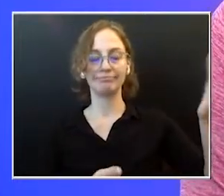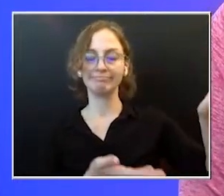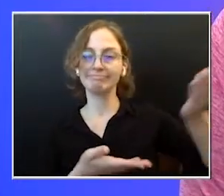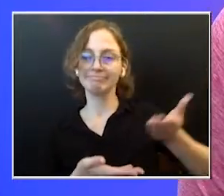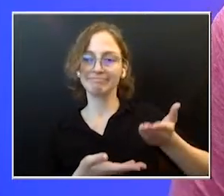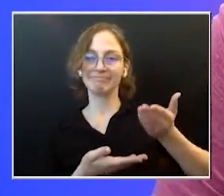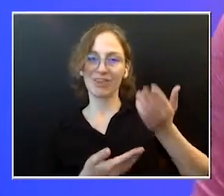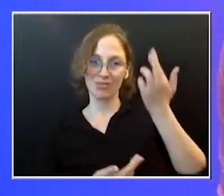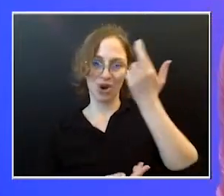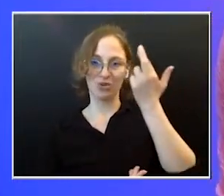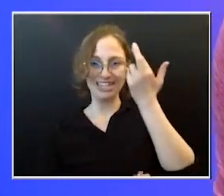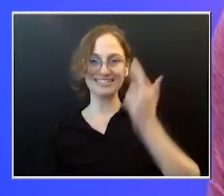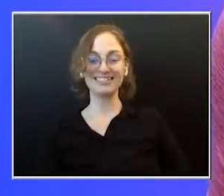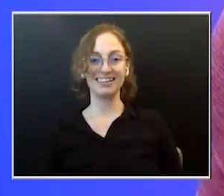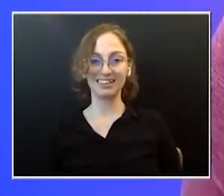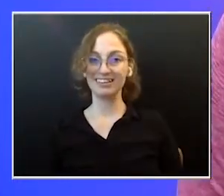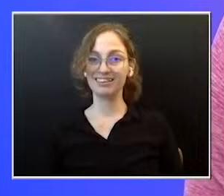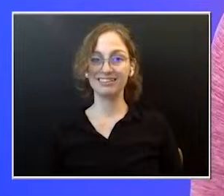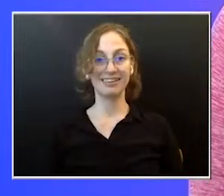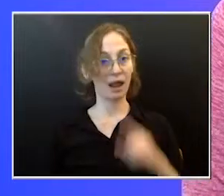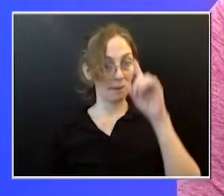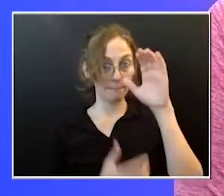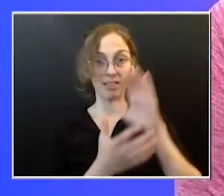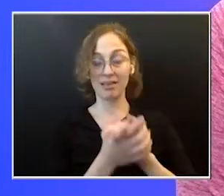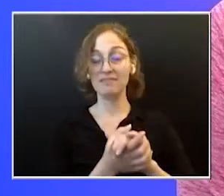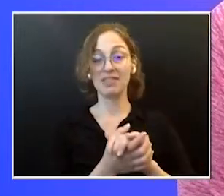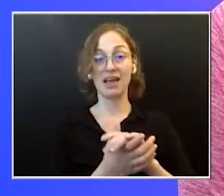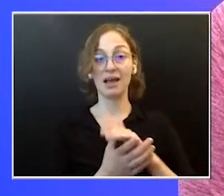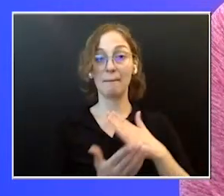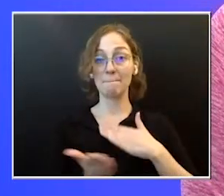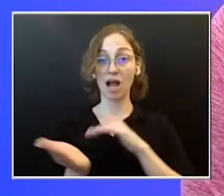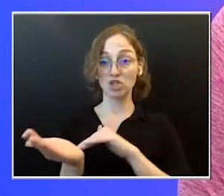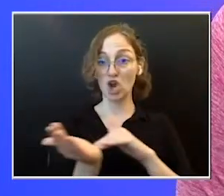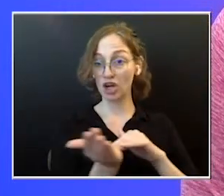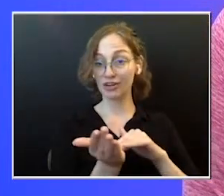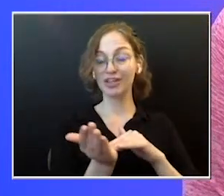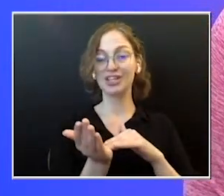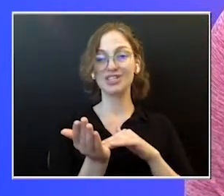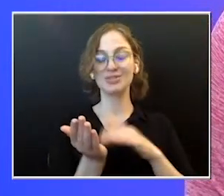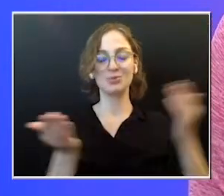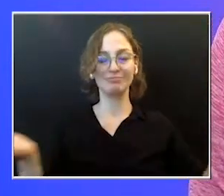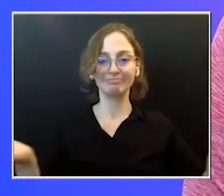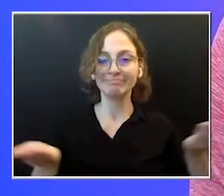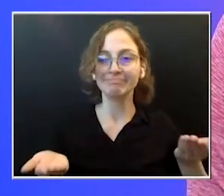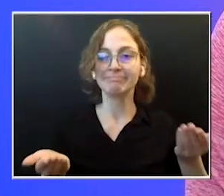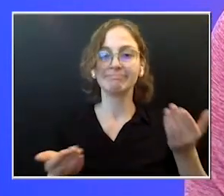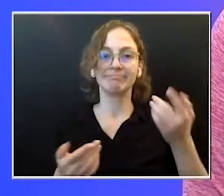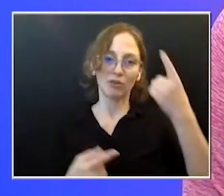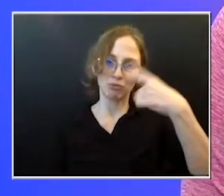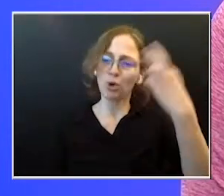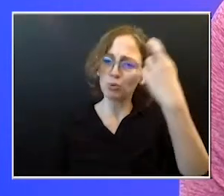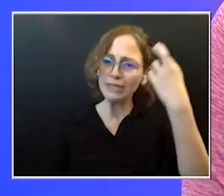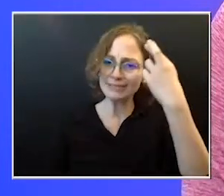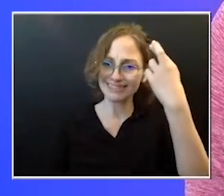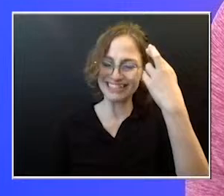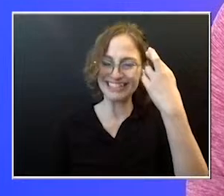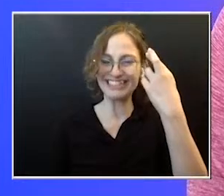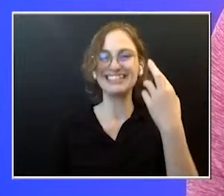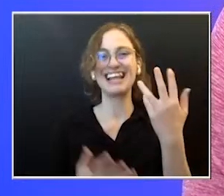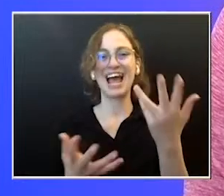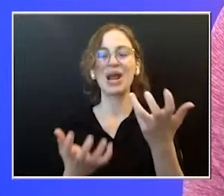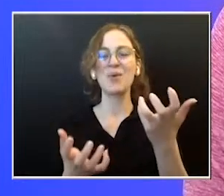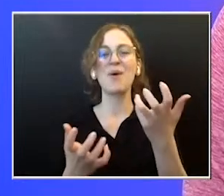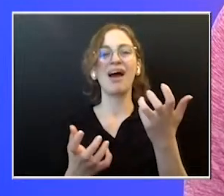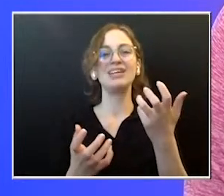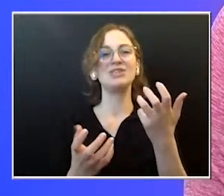firmly believe that. My doctors, they were put into my path for a reason, and I want to be able to give as much as I can back